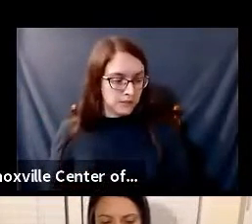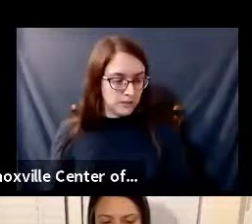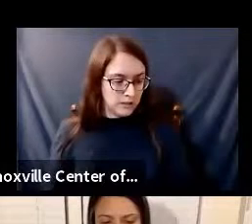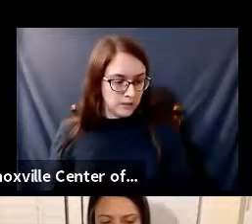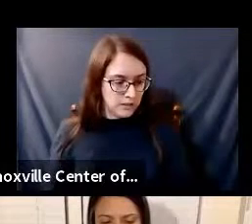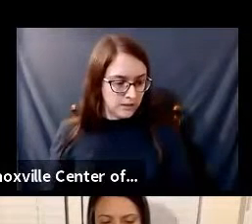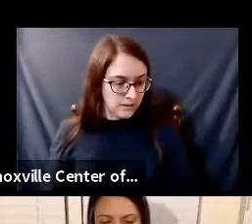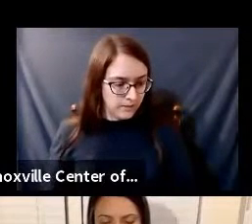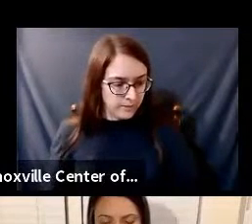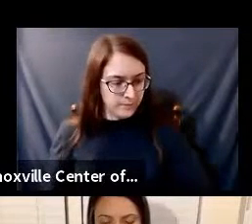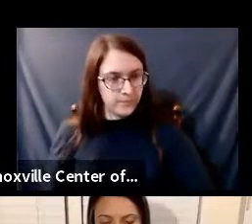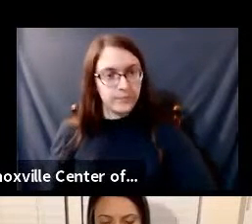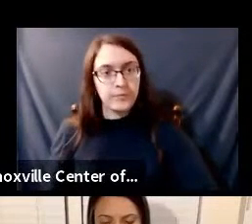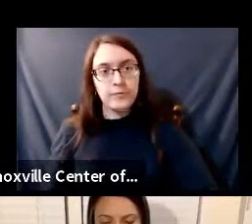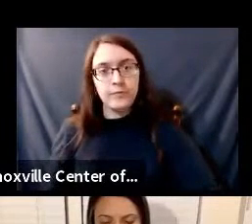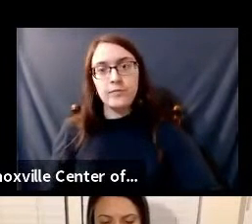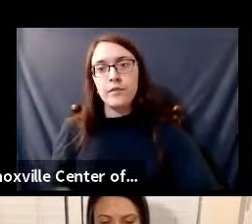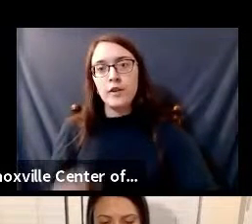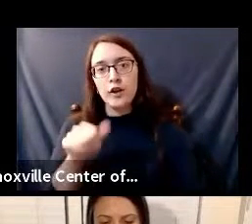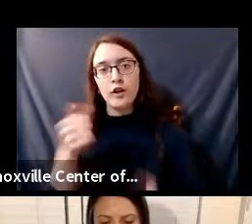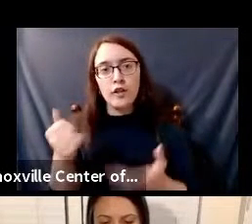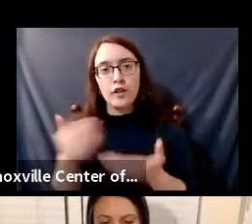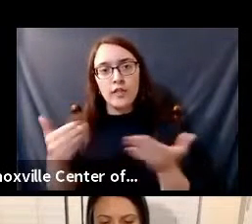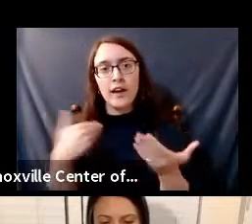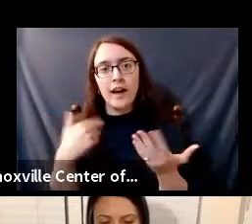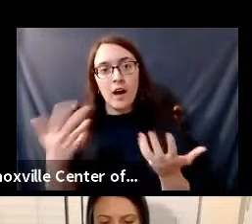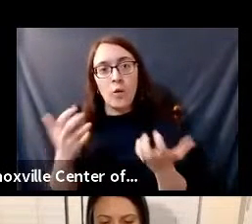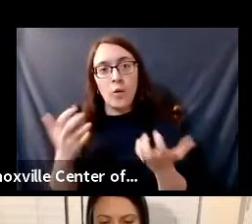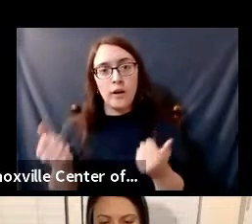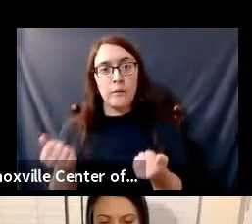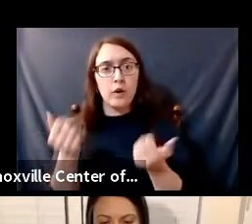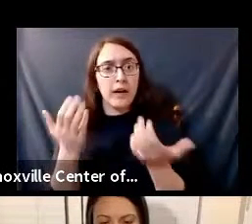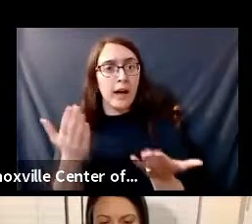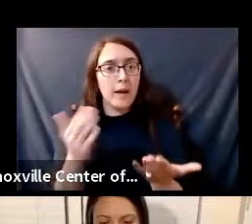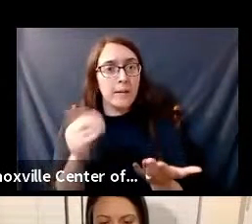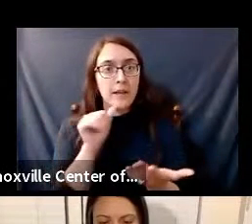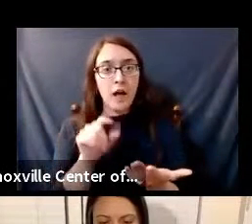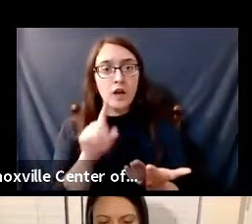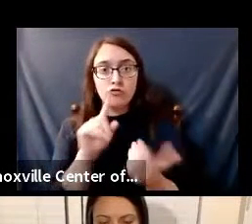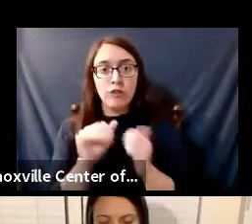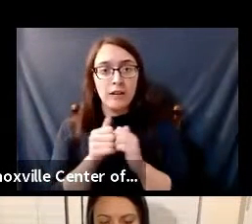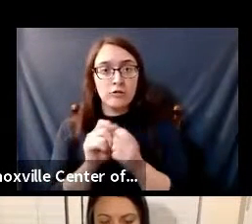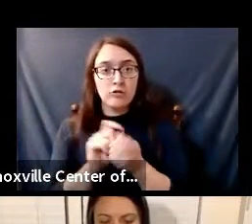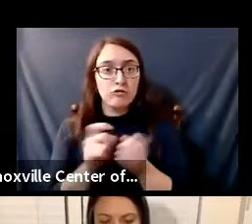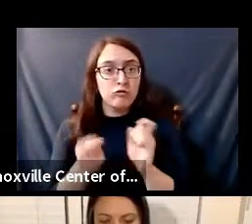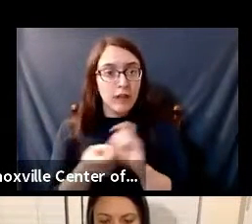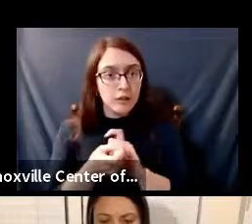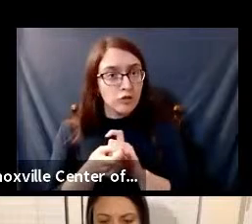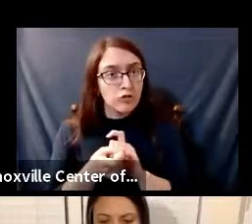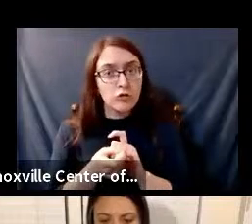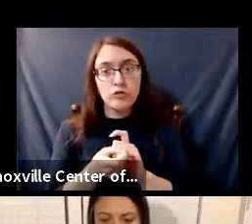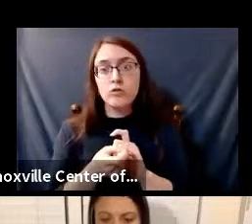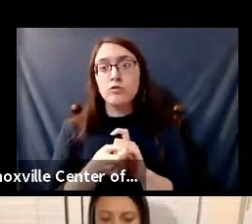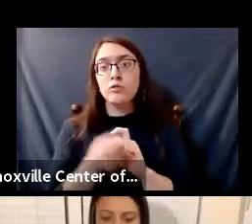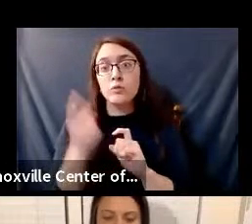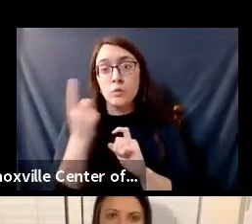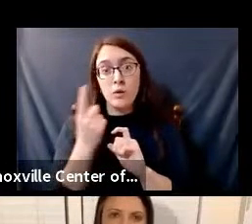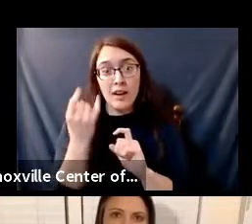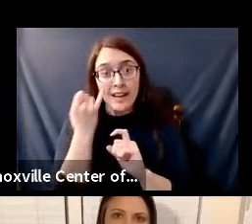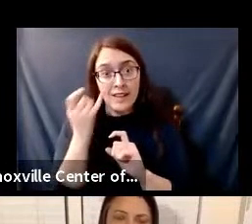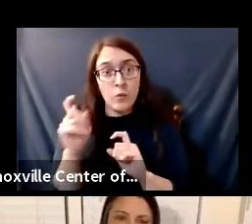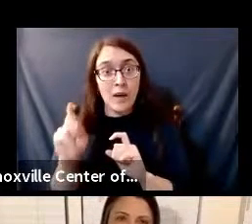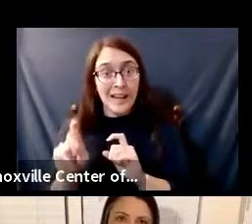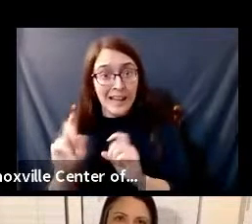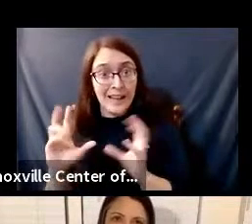One thing I was going to bring up, and I'm not sure how this changes now that we just delayed 2020-8, is I was going to ask if we need to have a meeting on